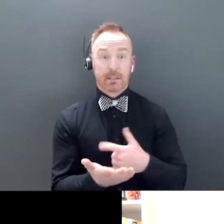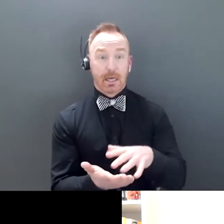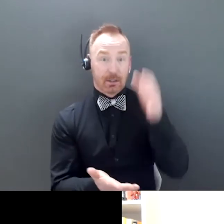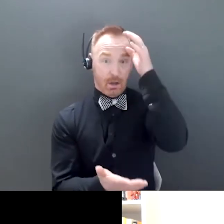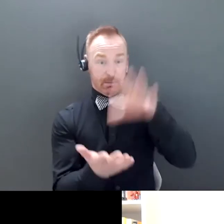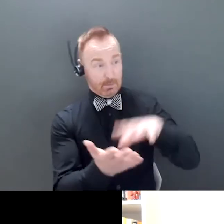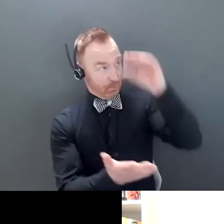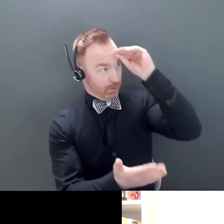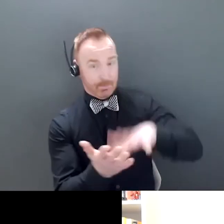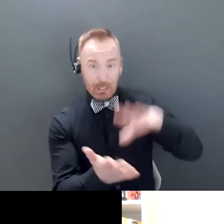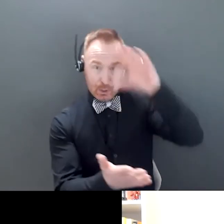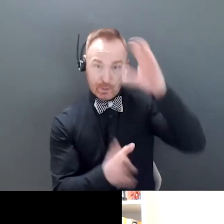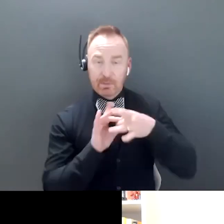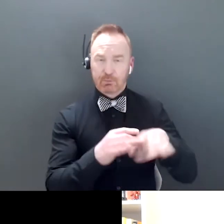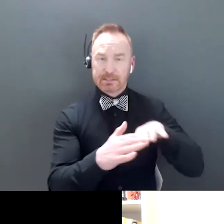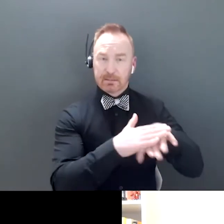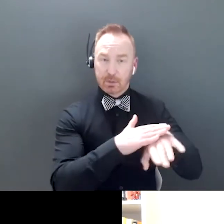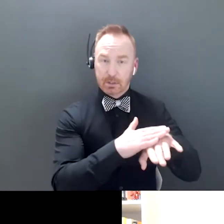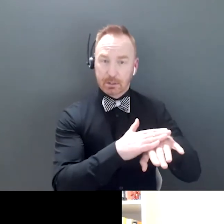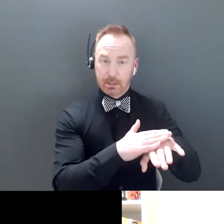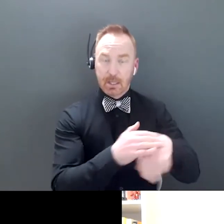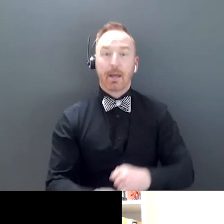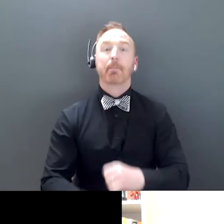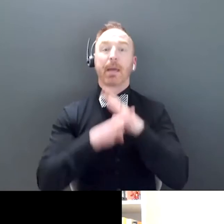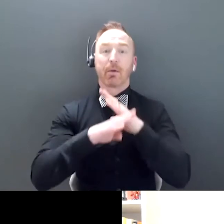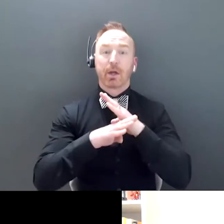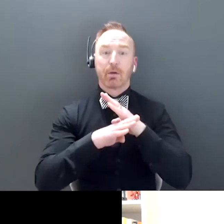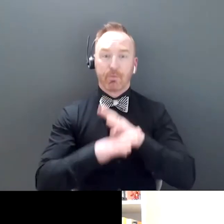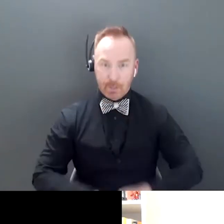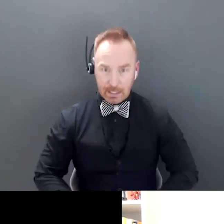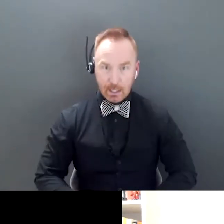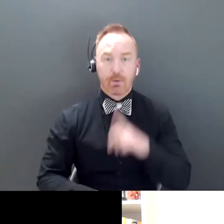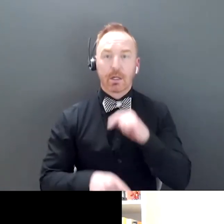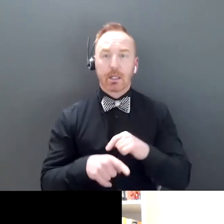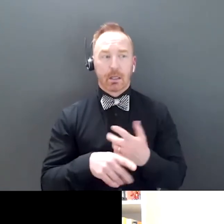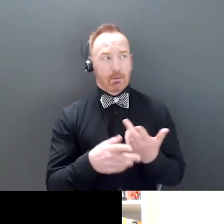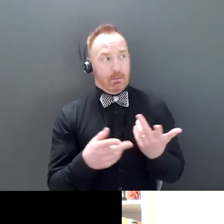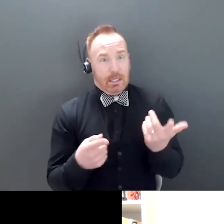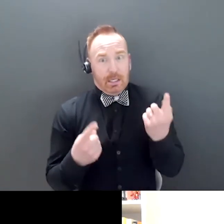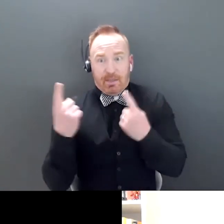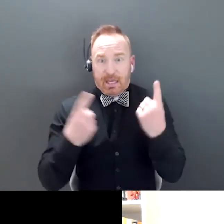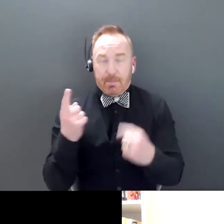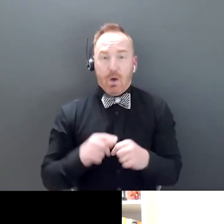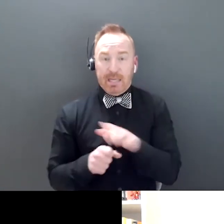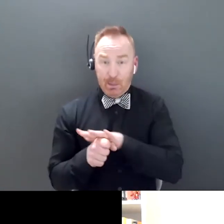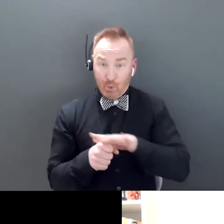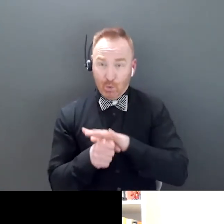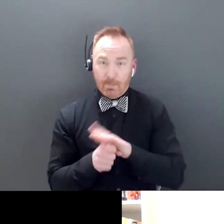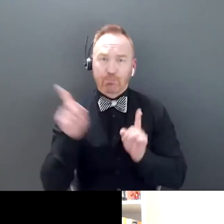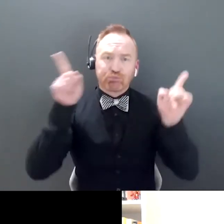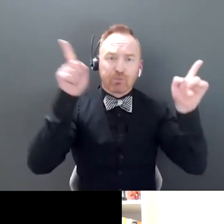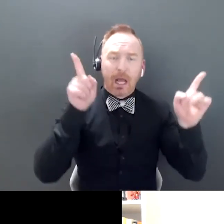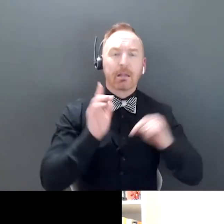create learning that is accessible, that is barrier free, that is, we're thinking about rural actually as well, like city